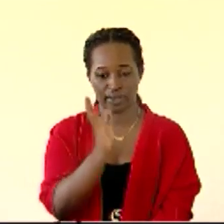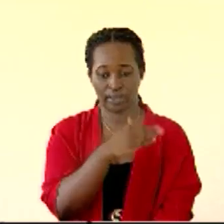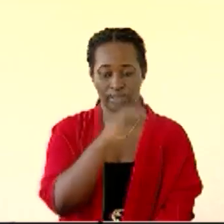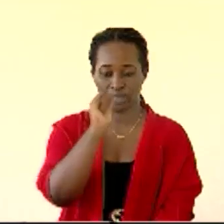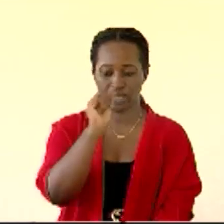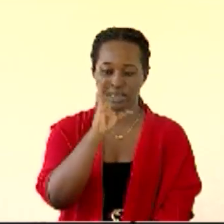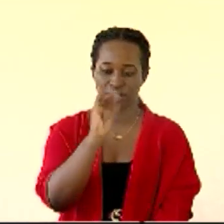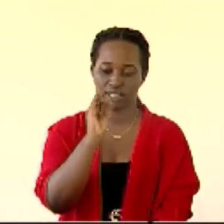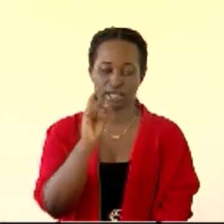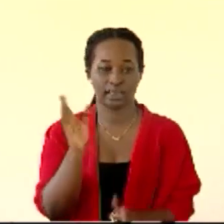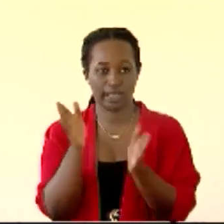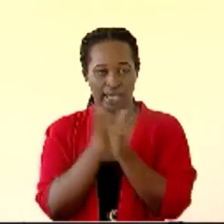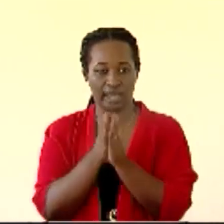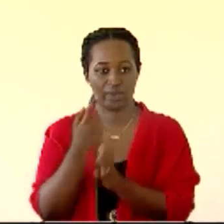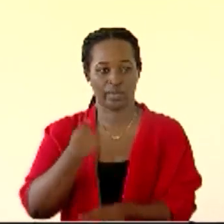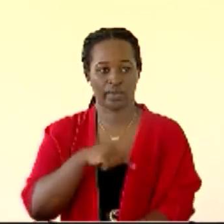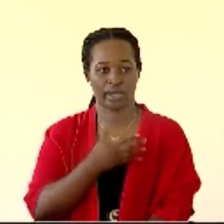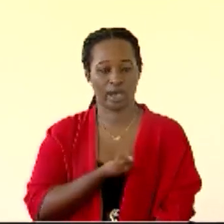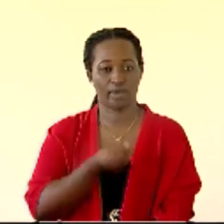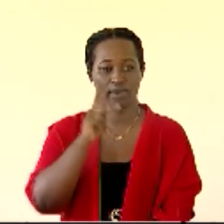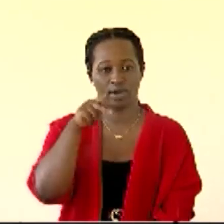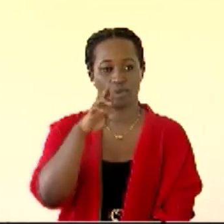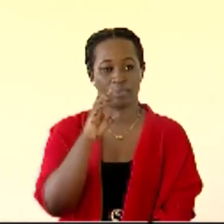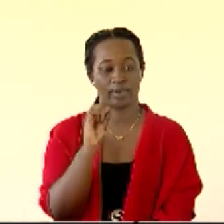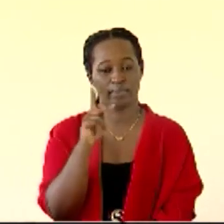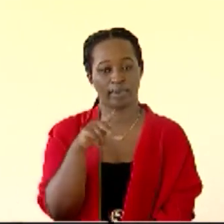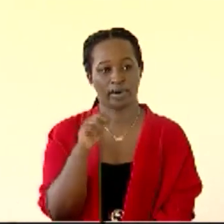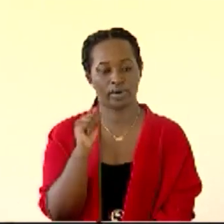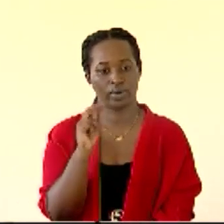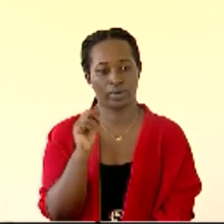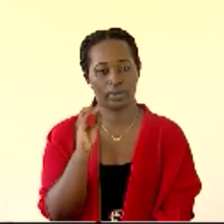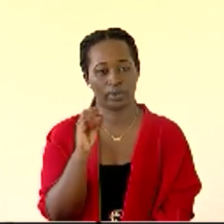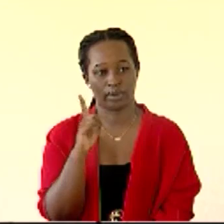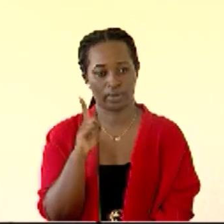that. We have another one, which is